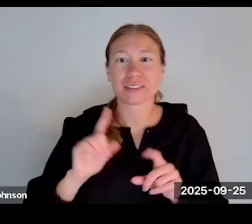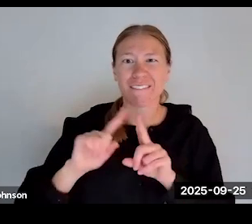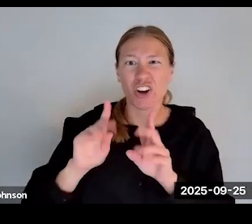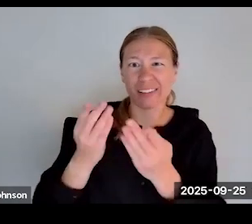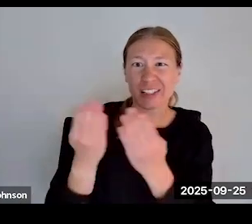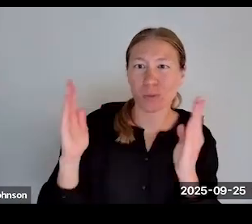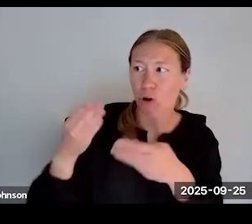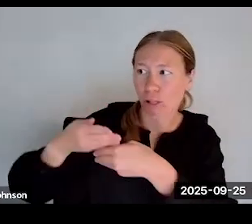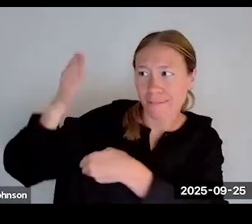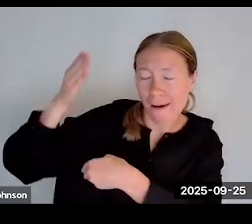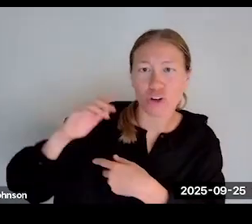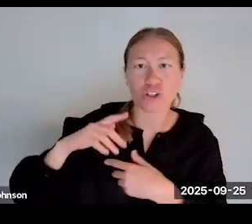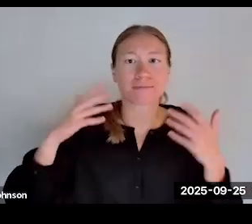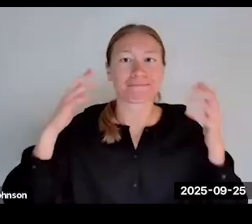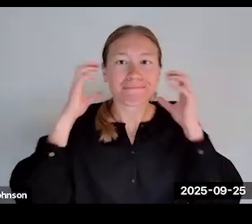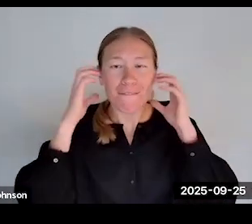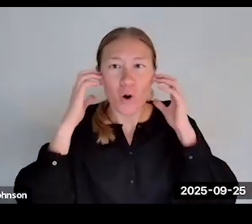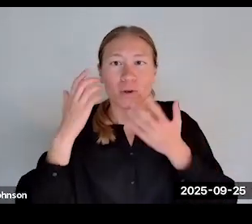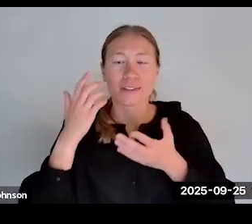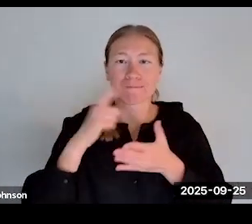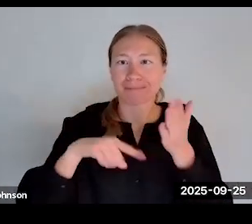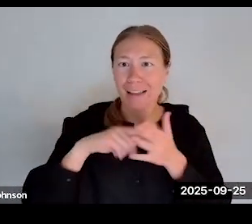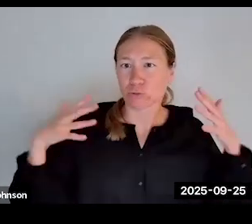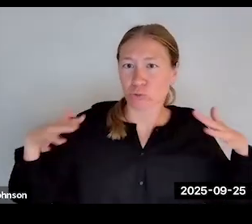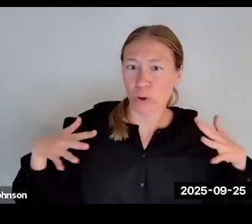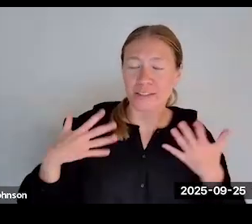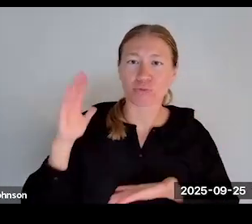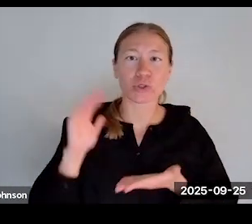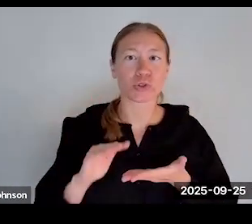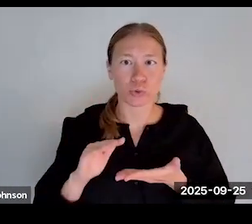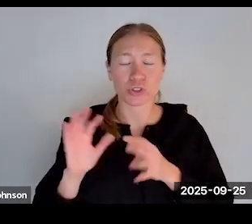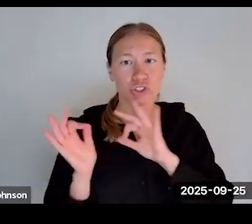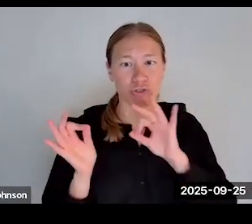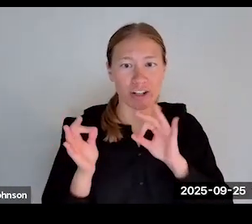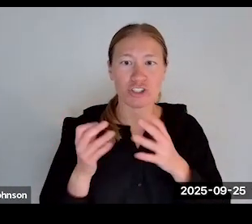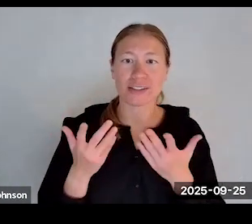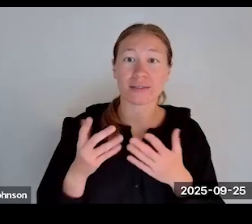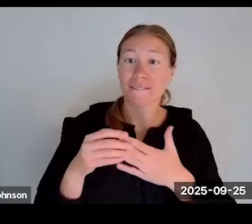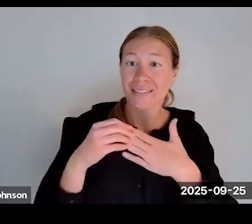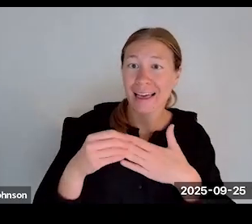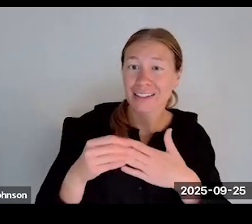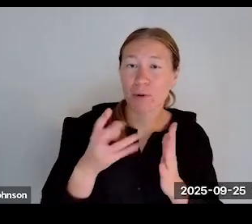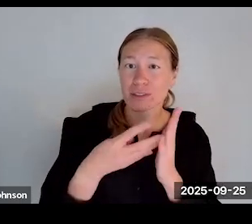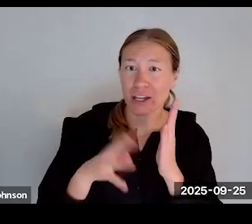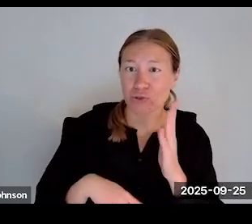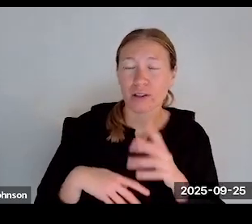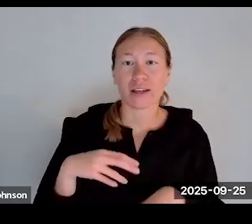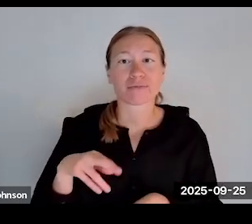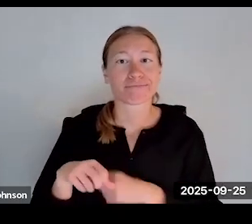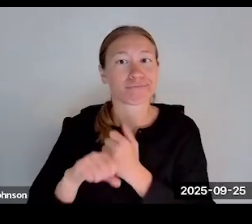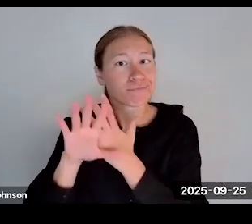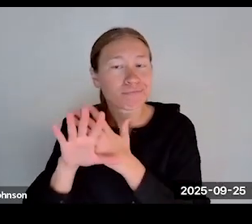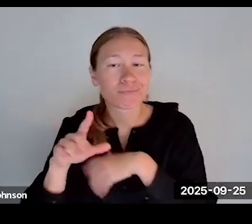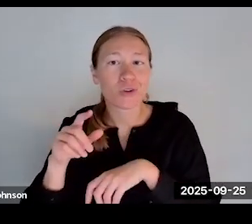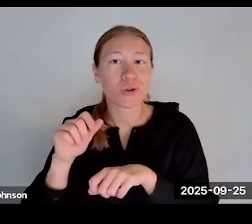canceling headphones can reduce strain and distractions. Flexible scheduling and remote work options are especially helpful